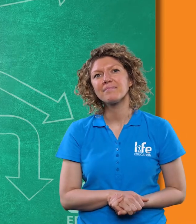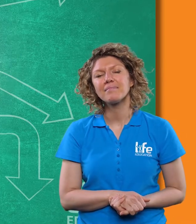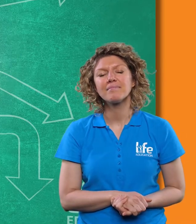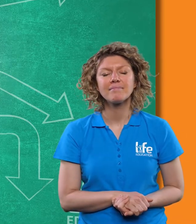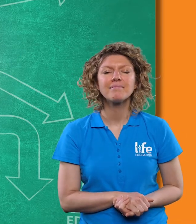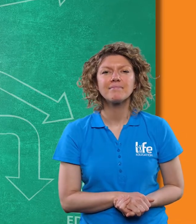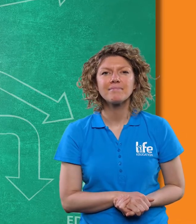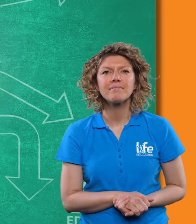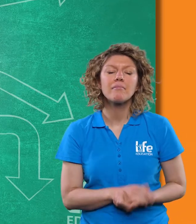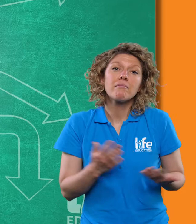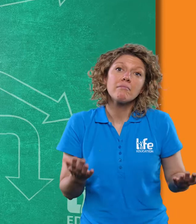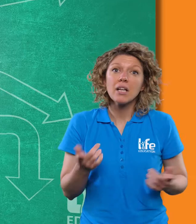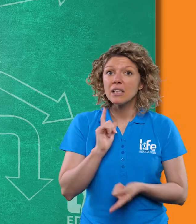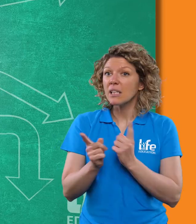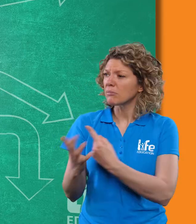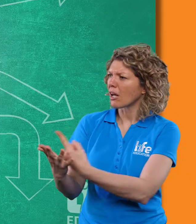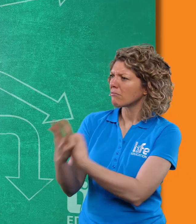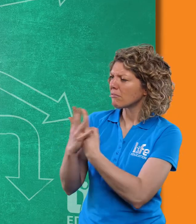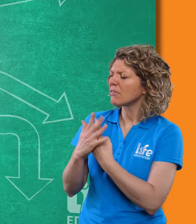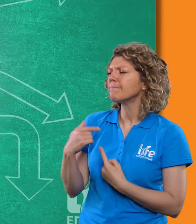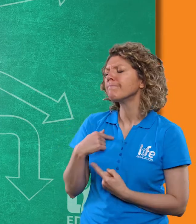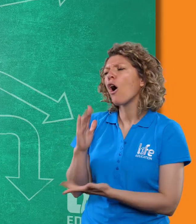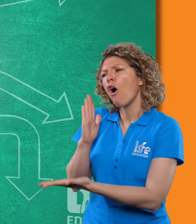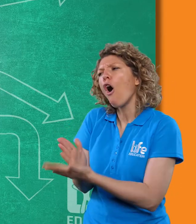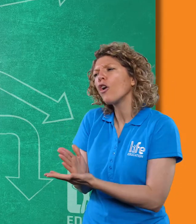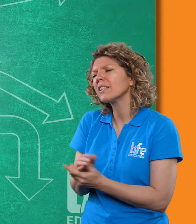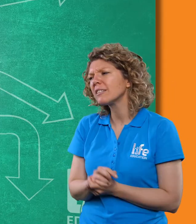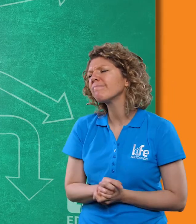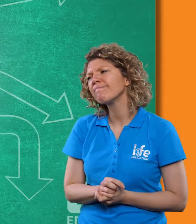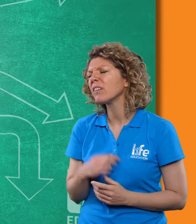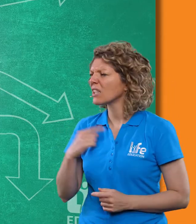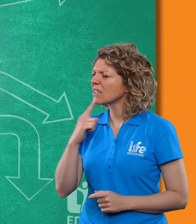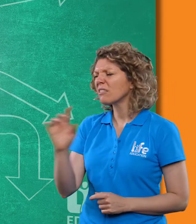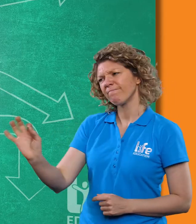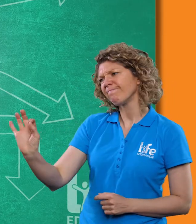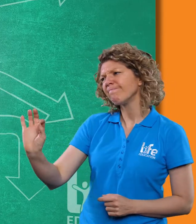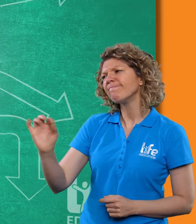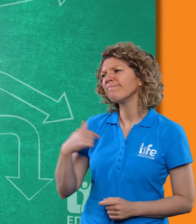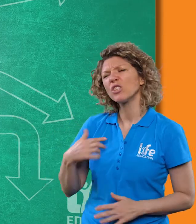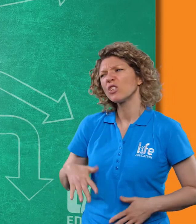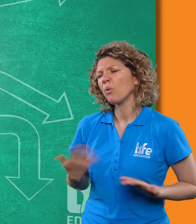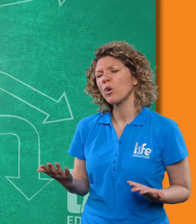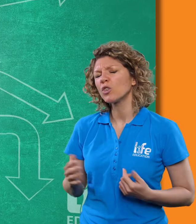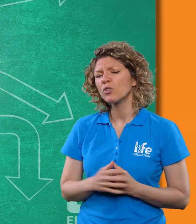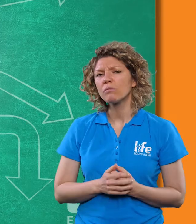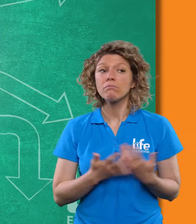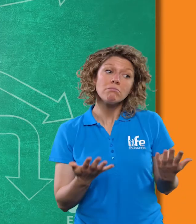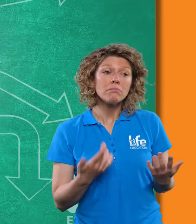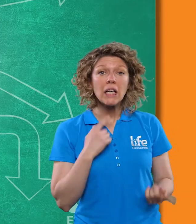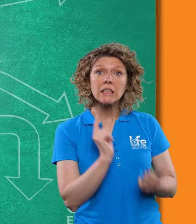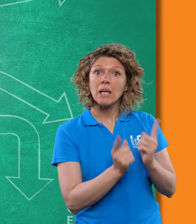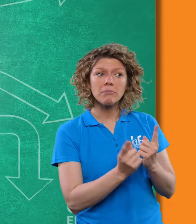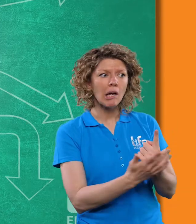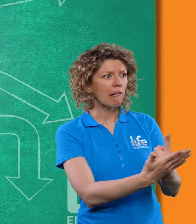With peer pressure, I just say how I feel and I be really honest with them, and I say no if I need to. I deal with